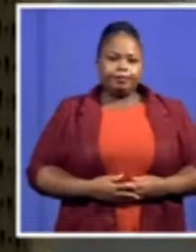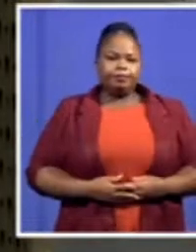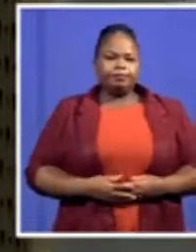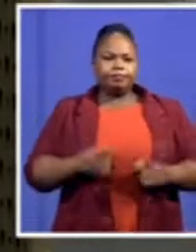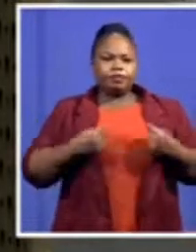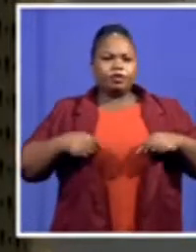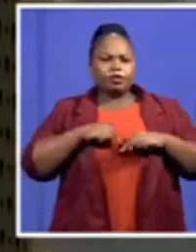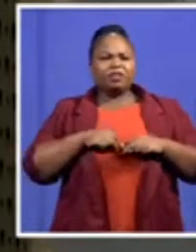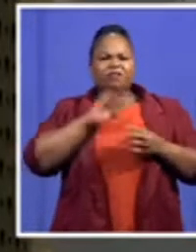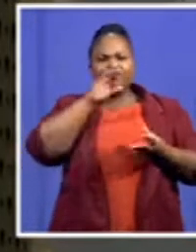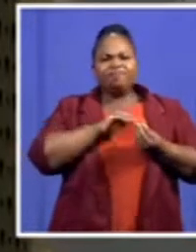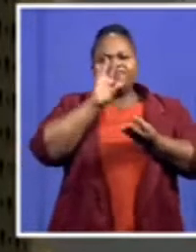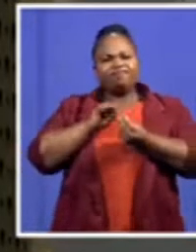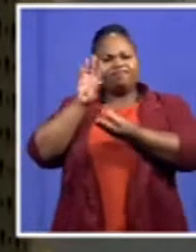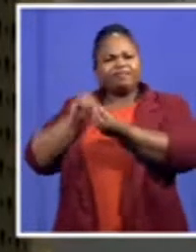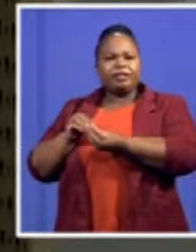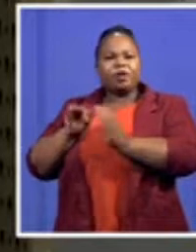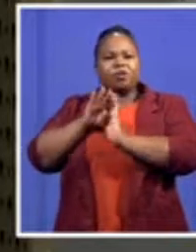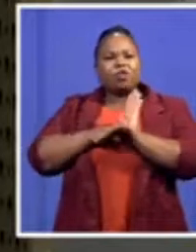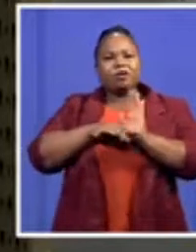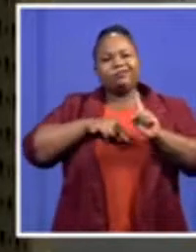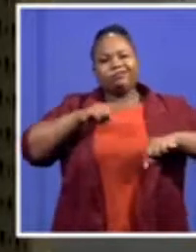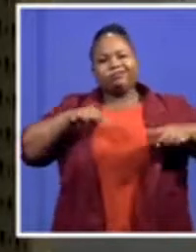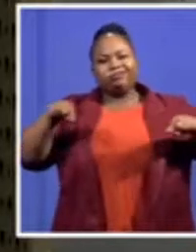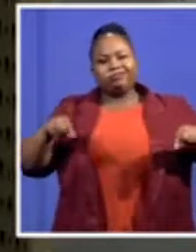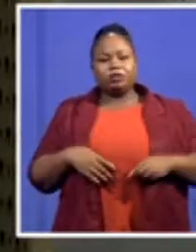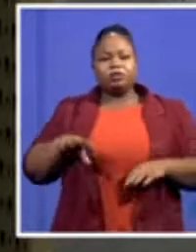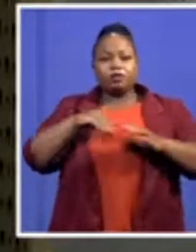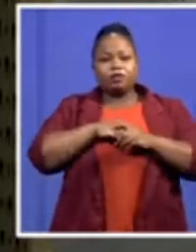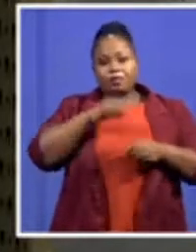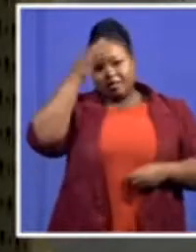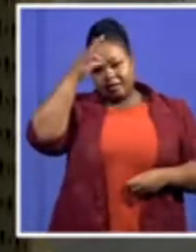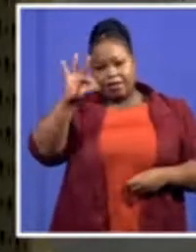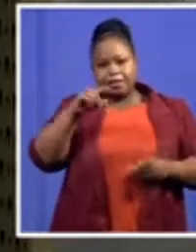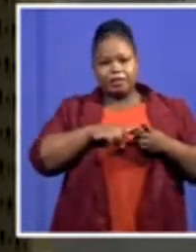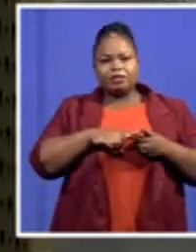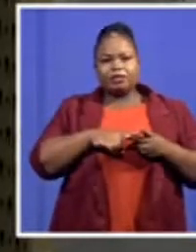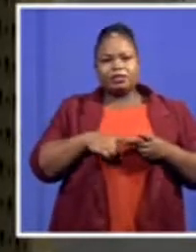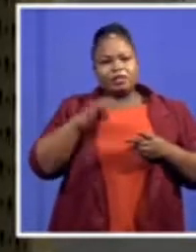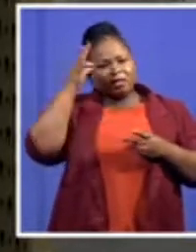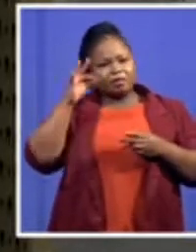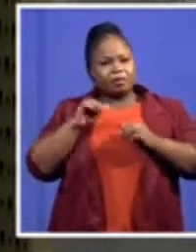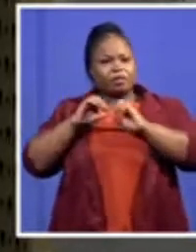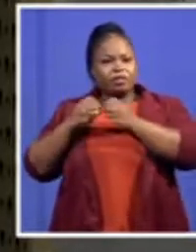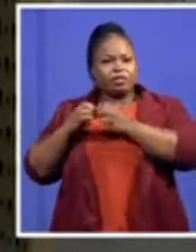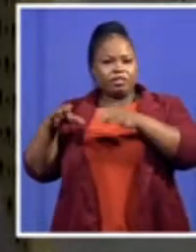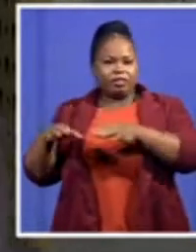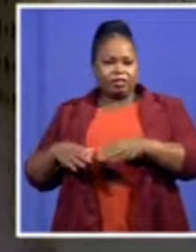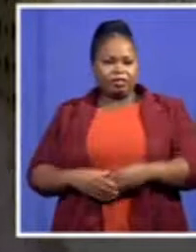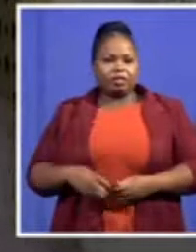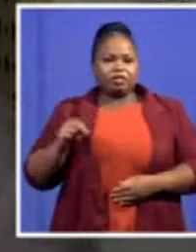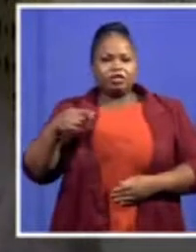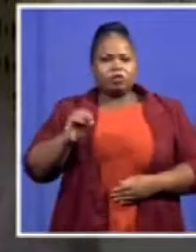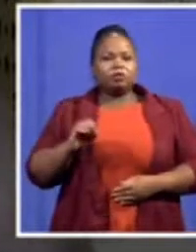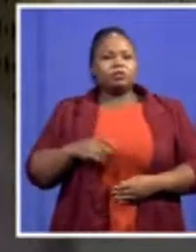activations which involve most of government as well as state entities. This would be shared with members of the